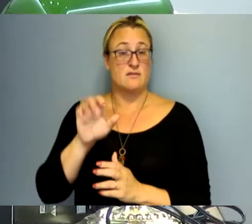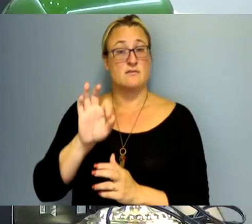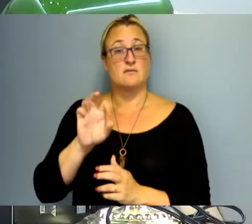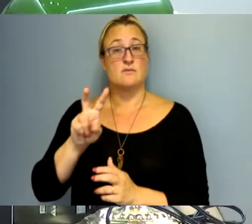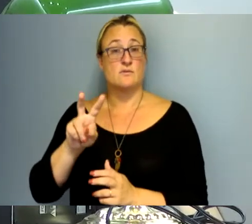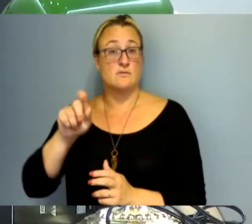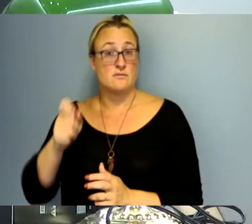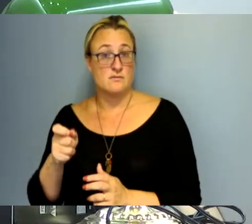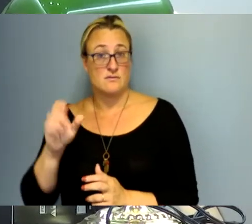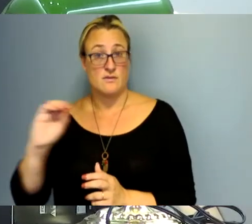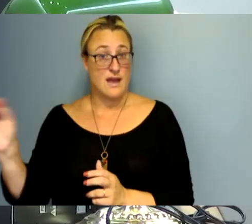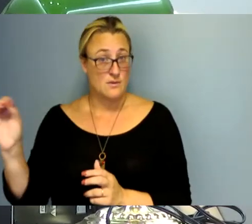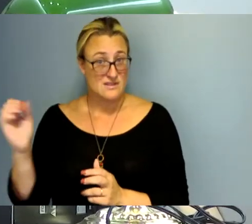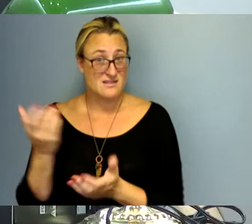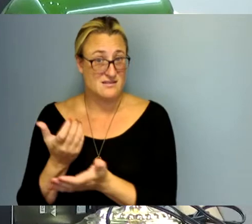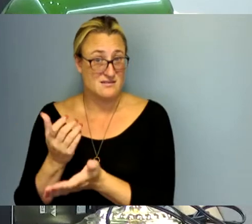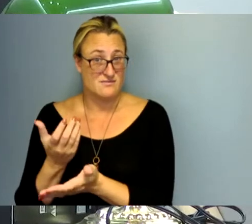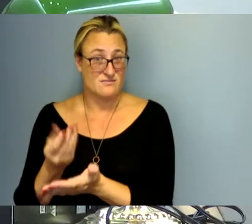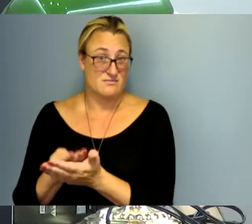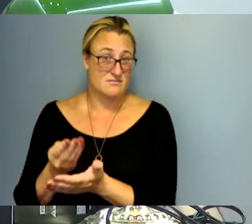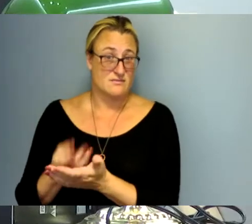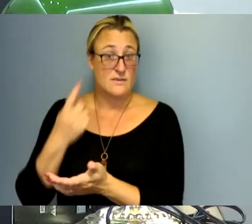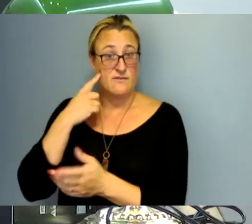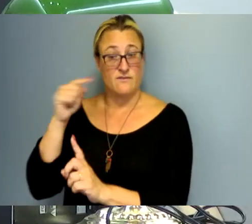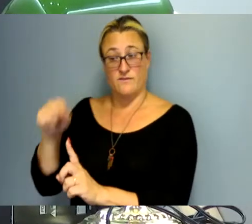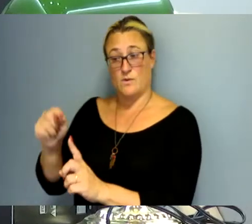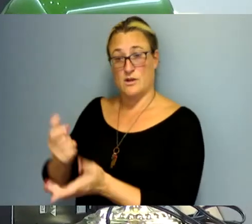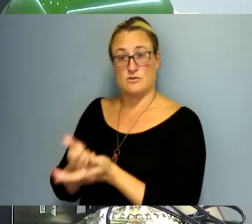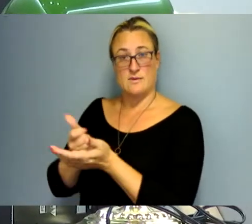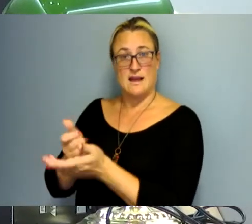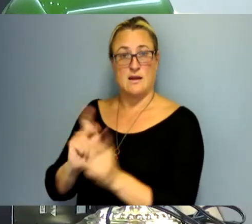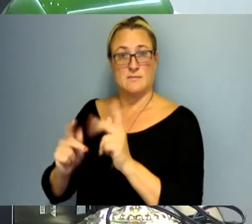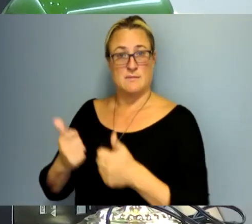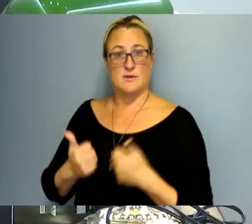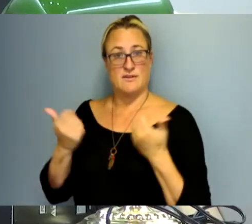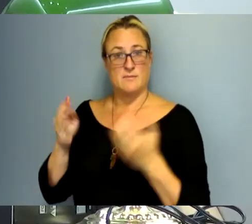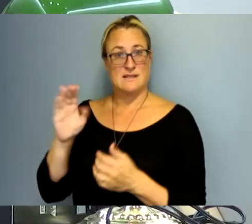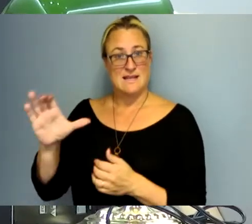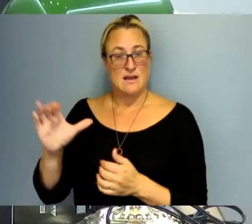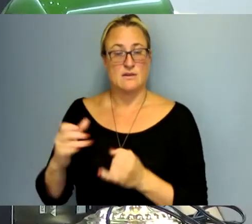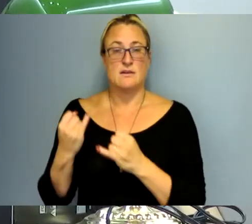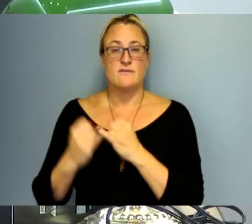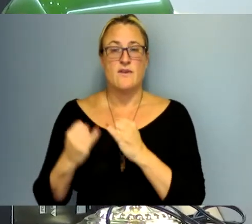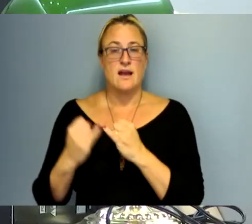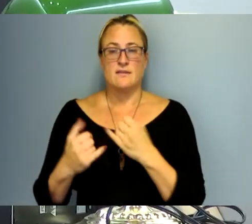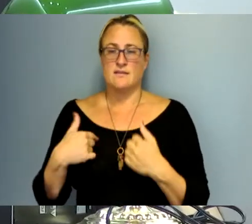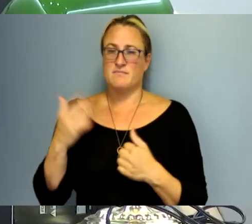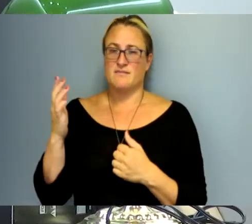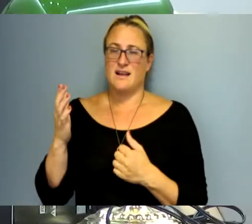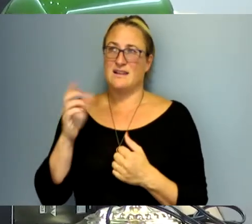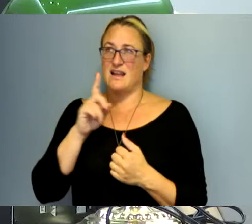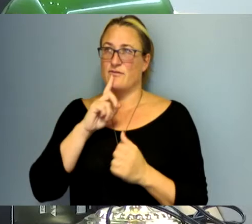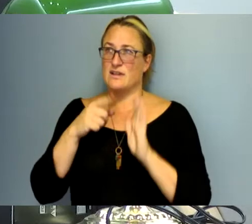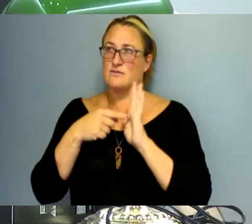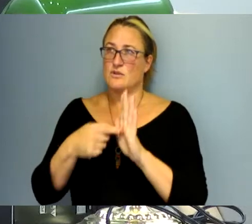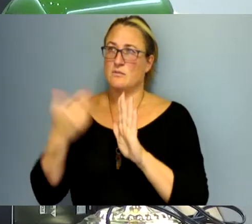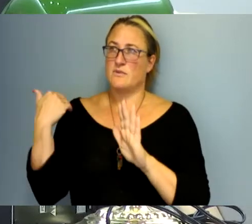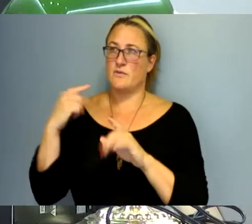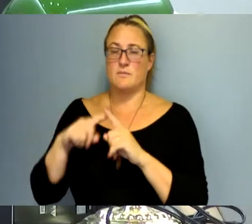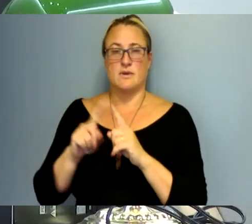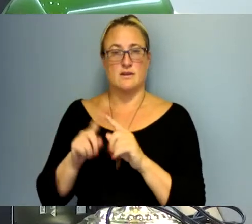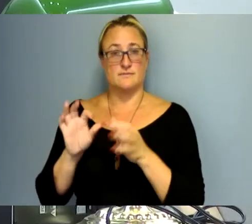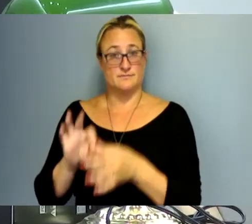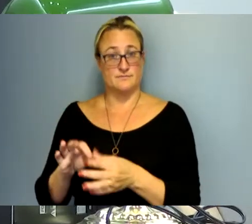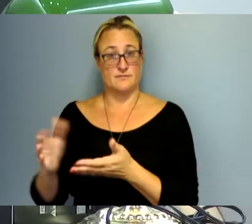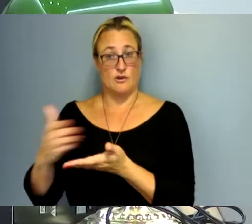$492,000. This is all money going to programs to help Bucks County residents. And finally, just one of the things I haven't highlighted before, but probably should, in terms of revenue,